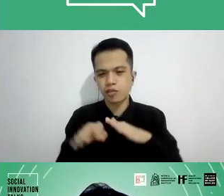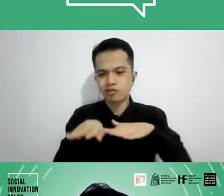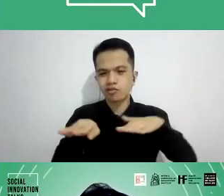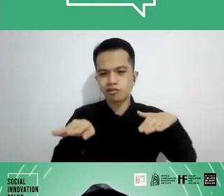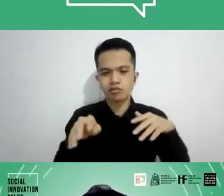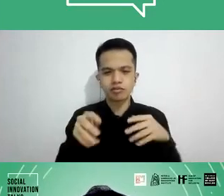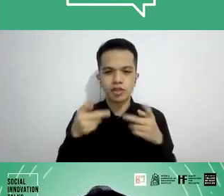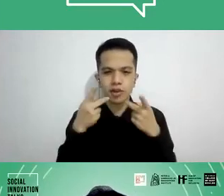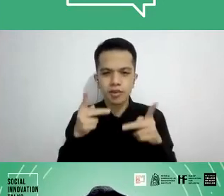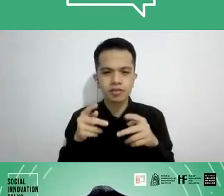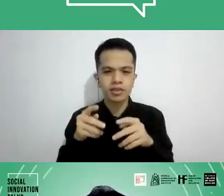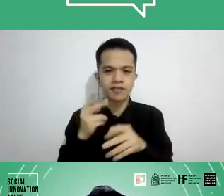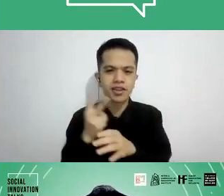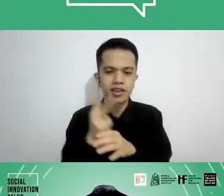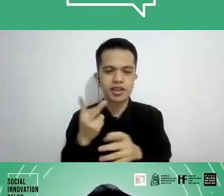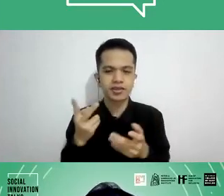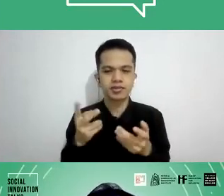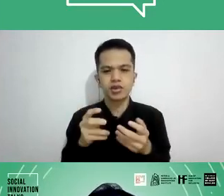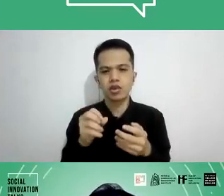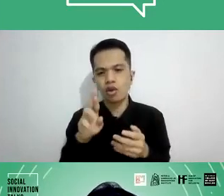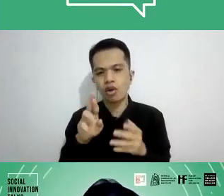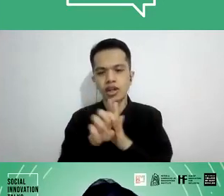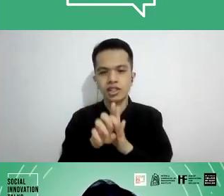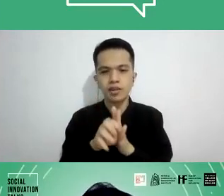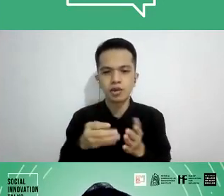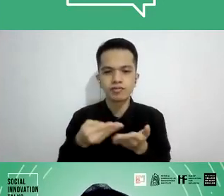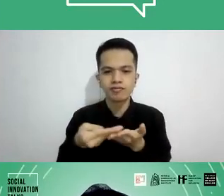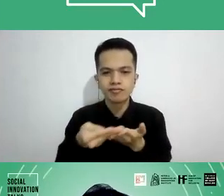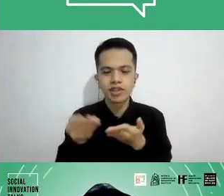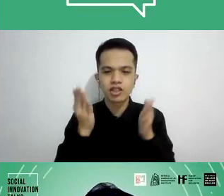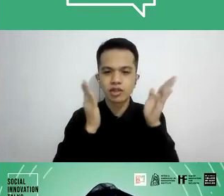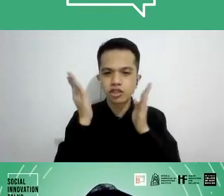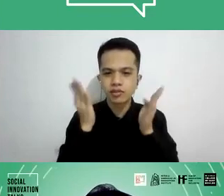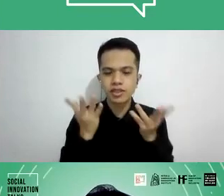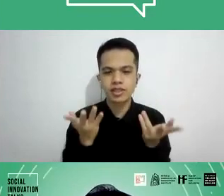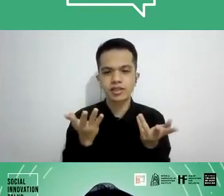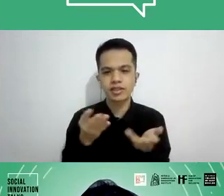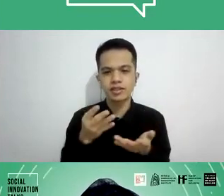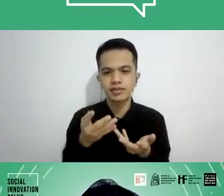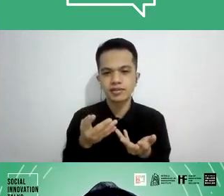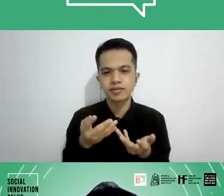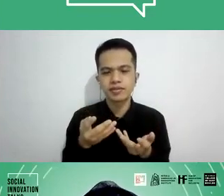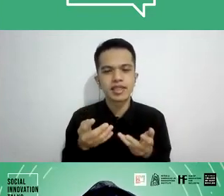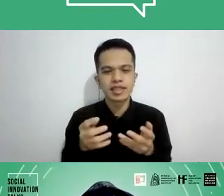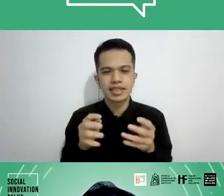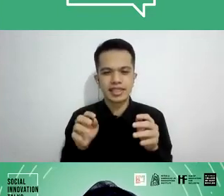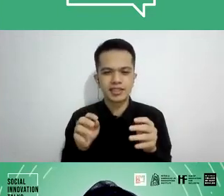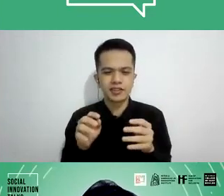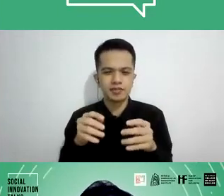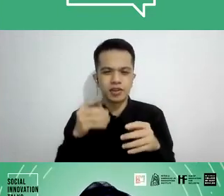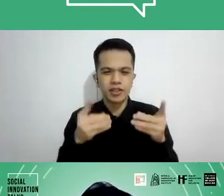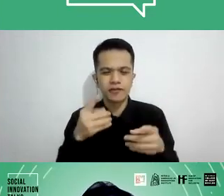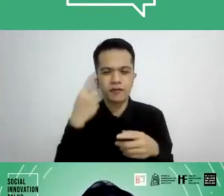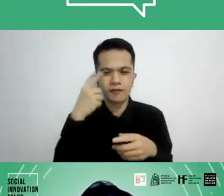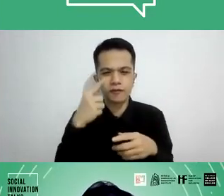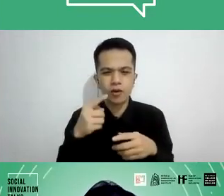transport. Maybe it can be in terms of the cost of goods or services. A driving force in smart technology is to be